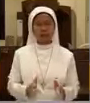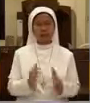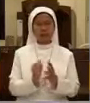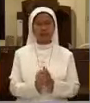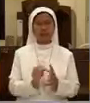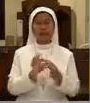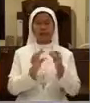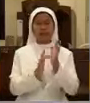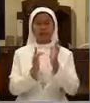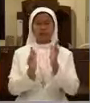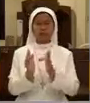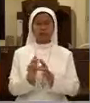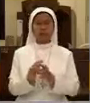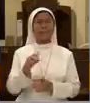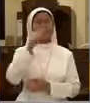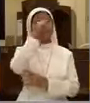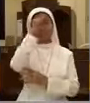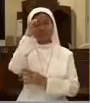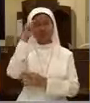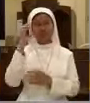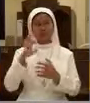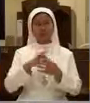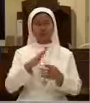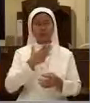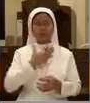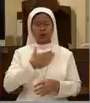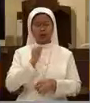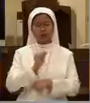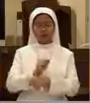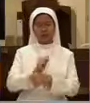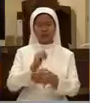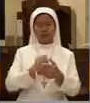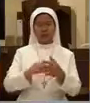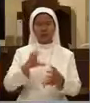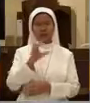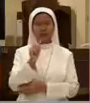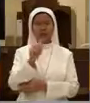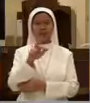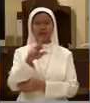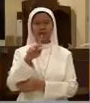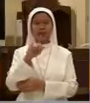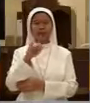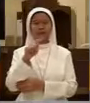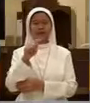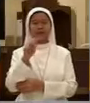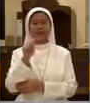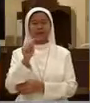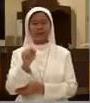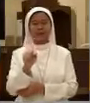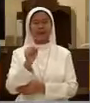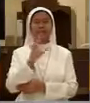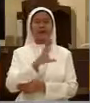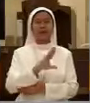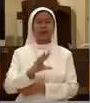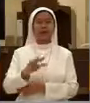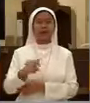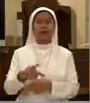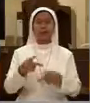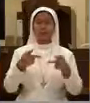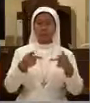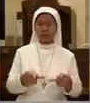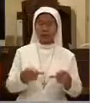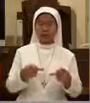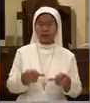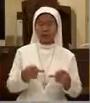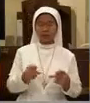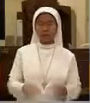Because of my work with Caritas and also with the present congregation for